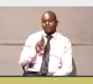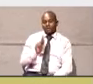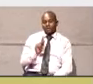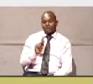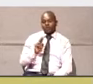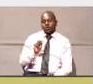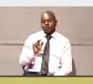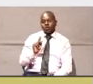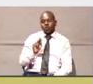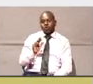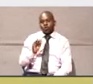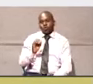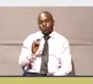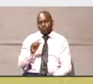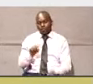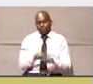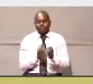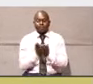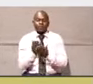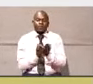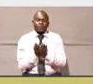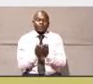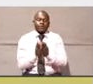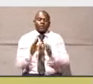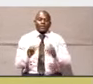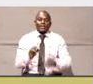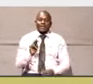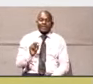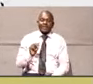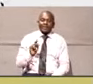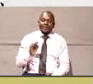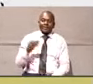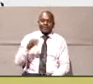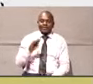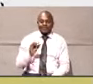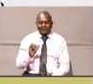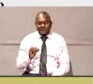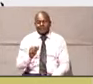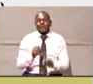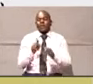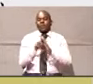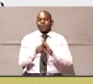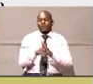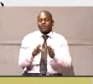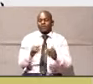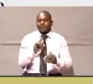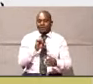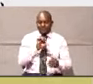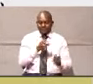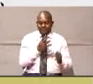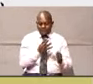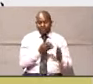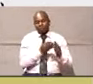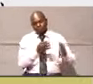to 1994, he served as the assistant vicar at Nachibizi Parish. In 1994 to 1996,